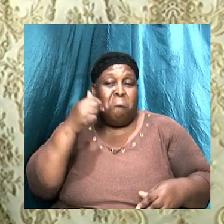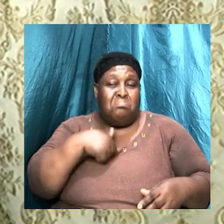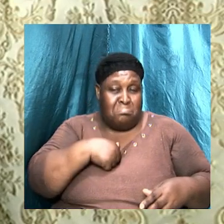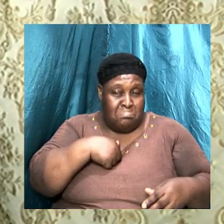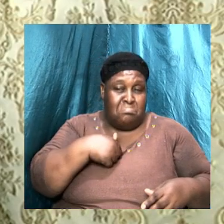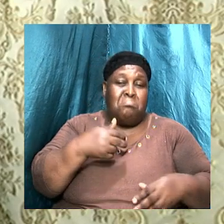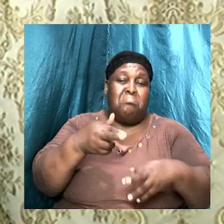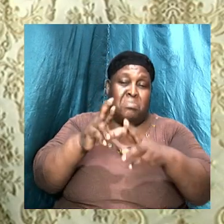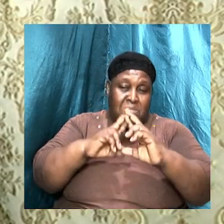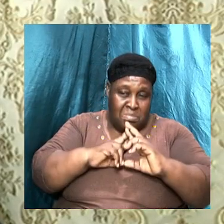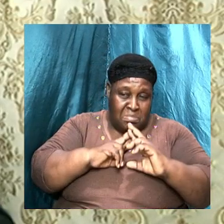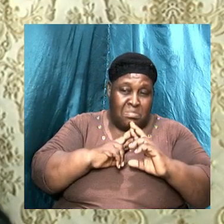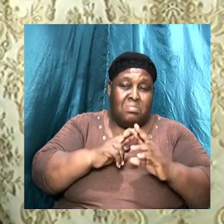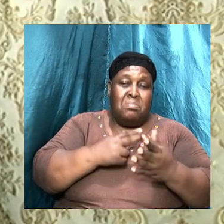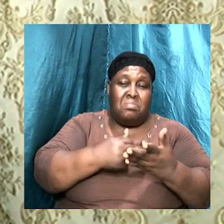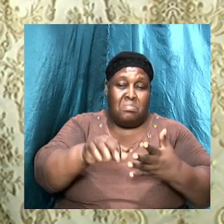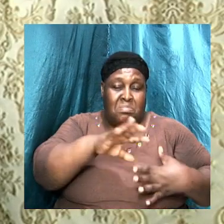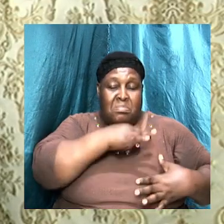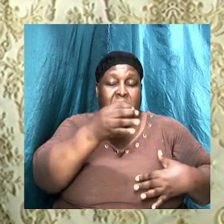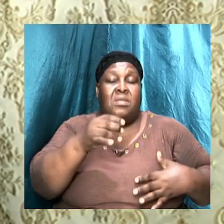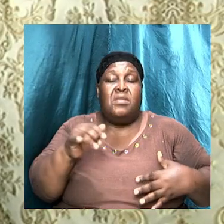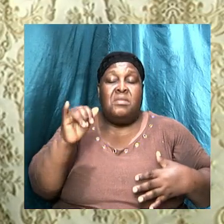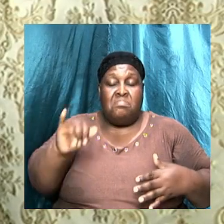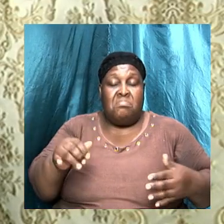received the Holy Spirit. And very important.